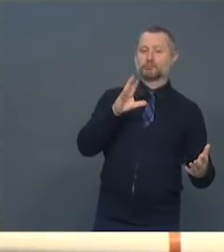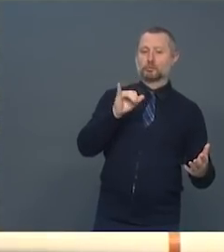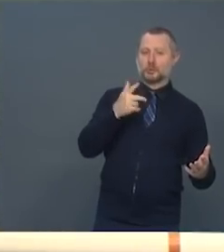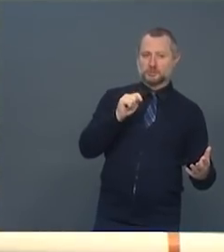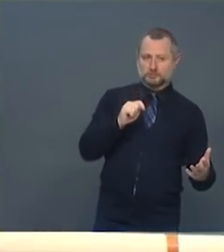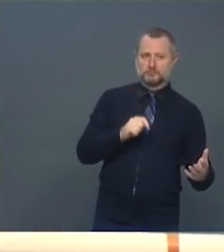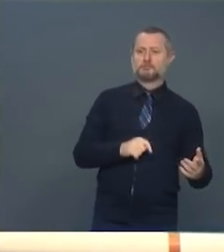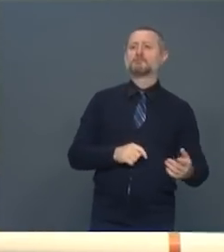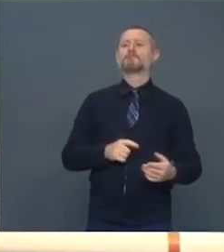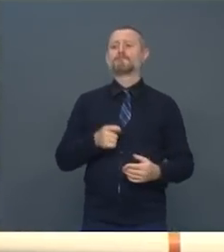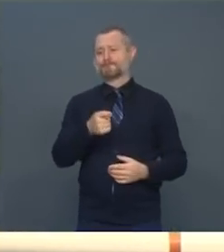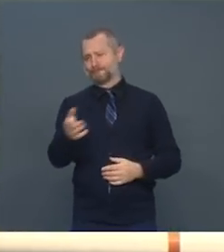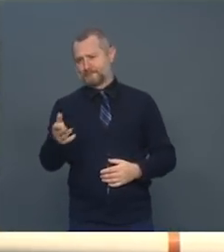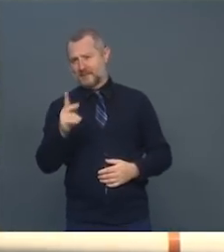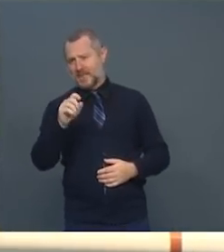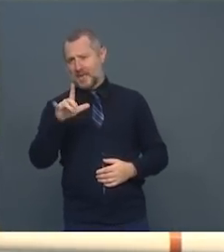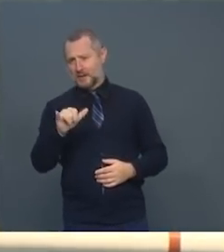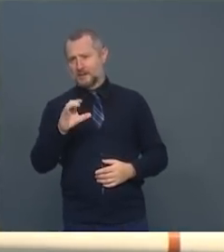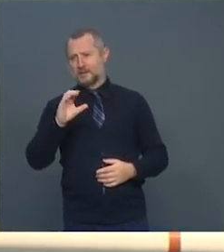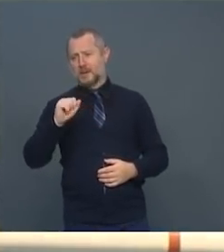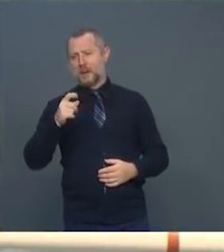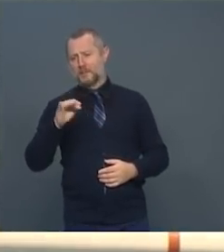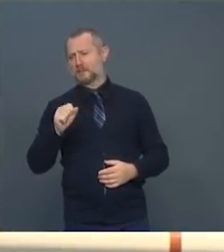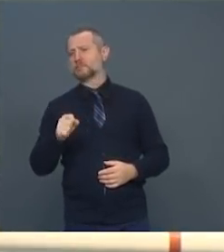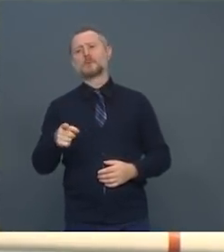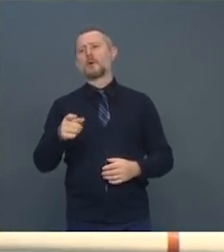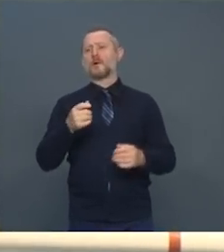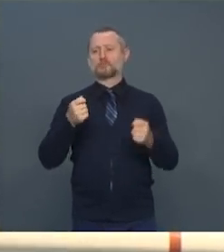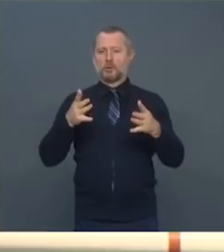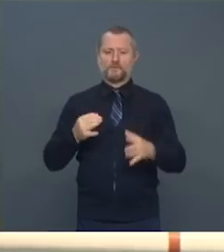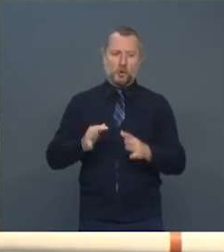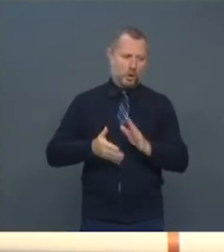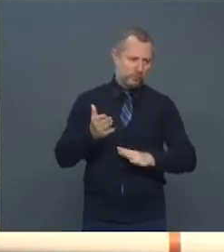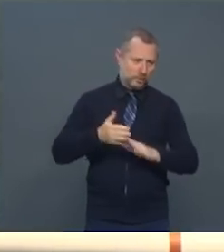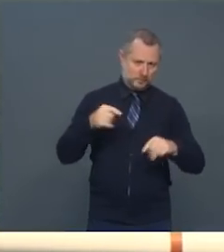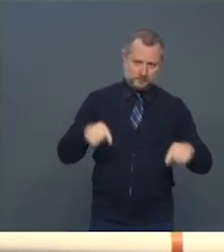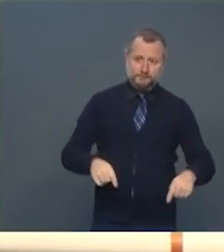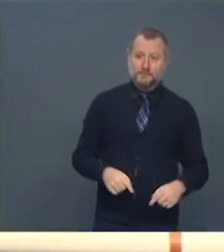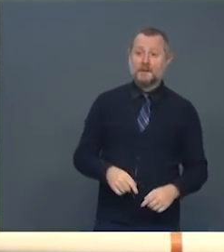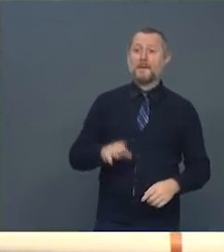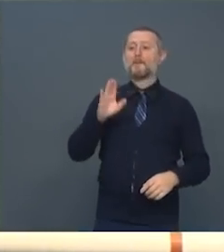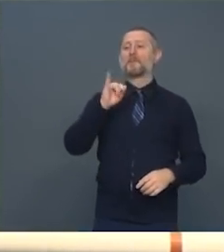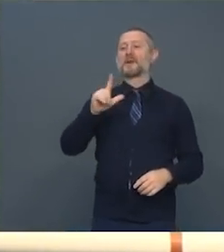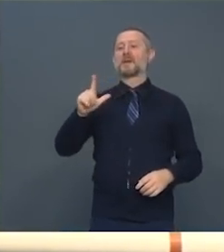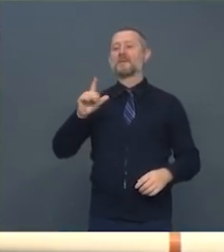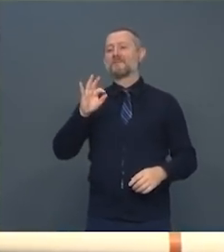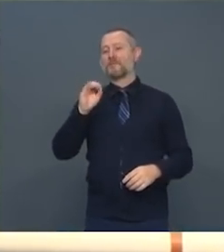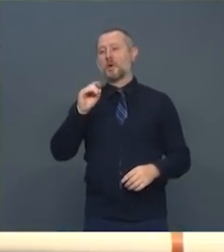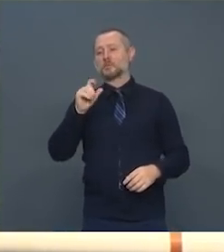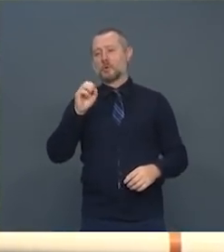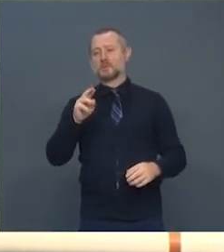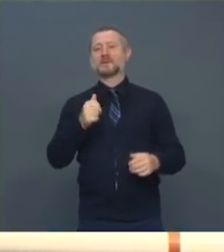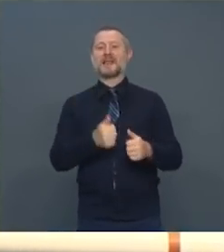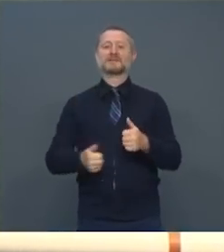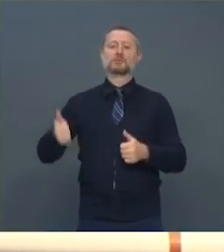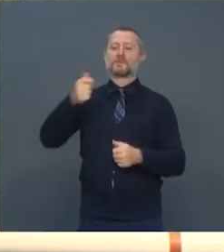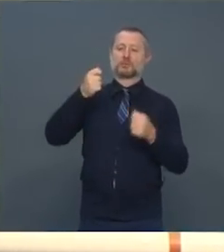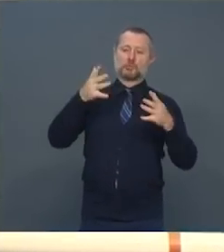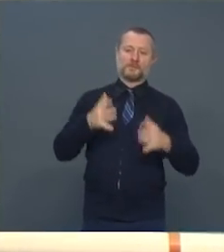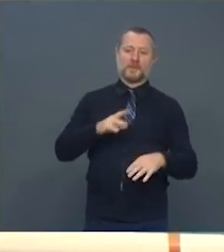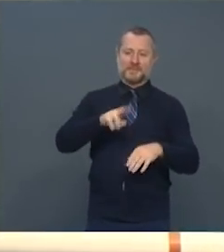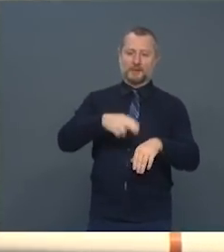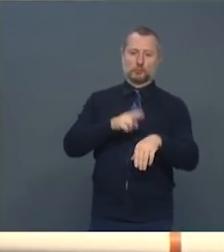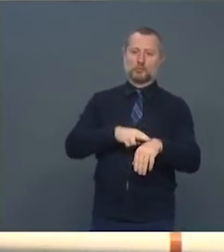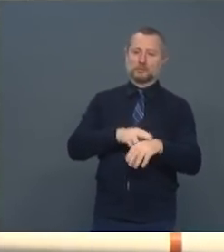Cummings, the great director of state operations, Bill Ulfelder from the Nature Conservancy, executive director, and my first boss,